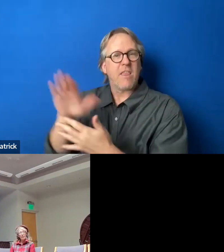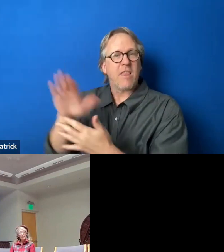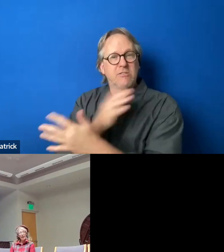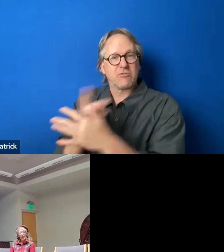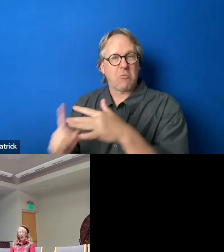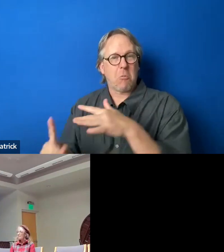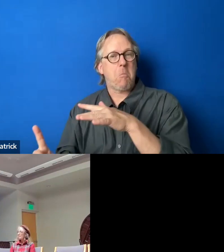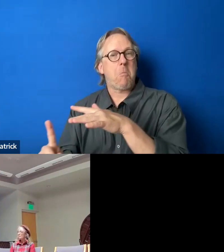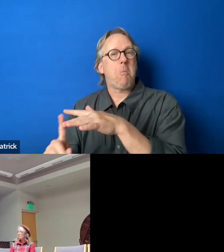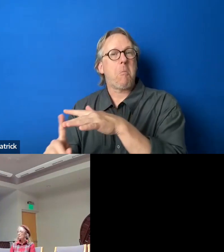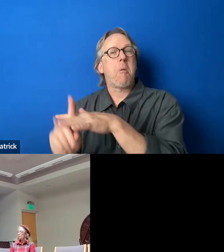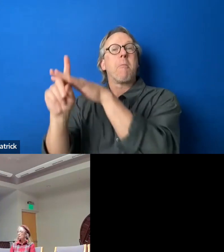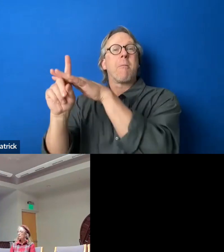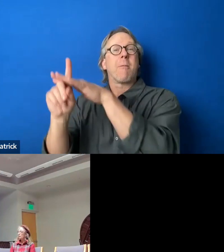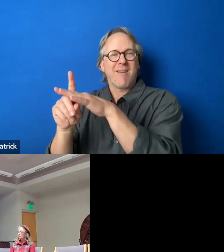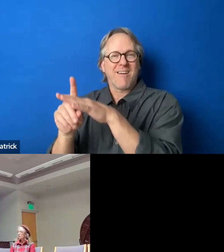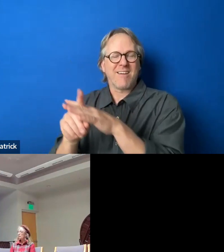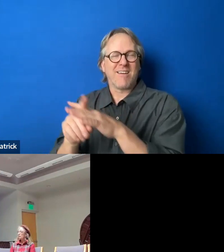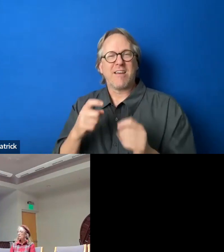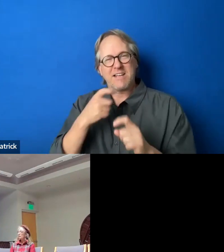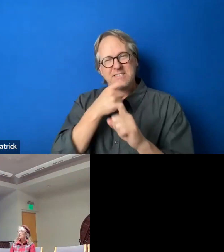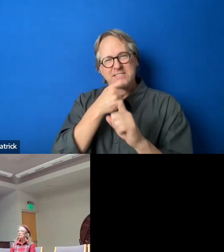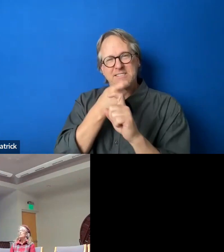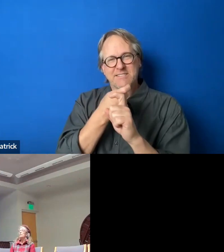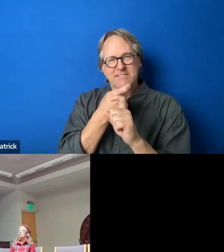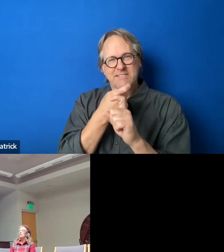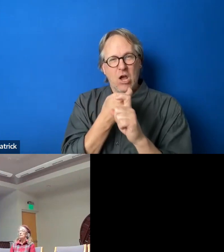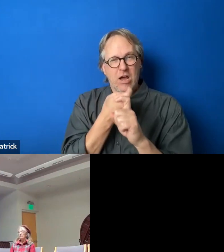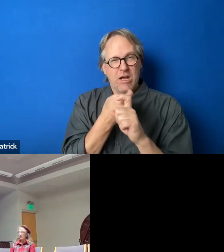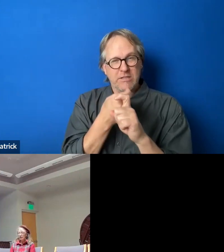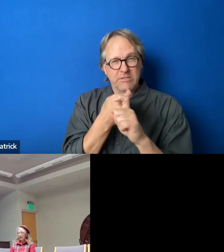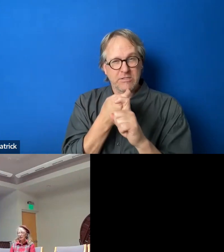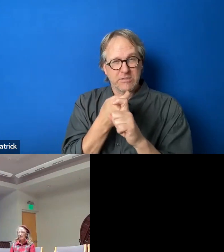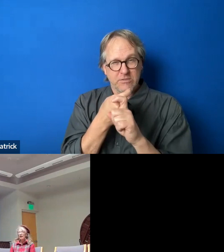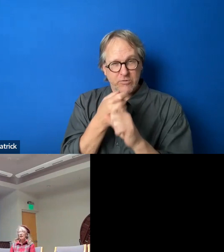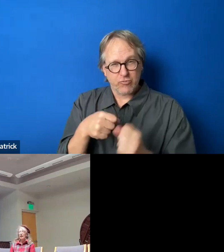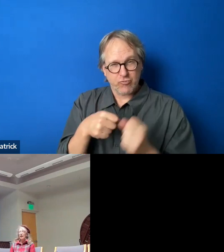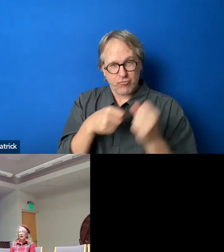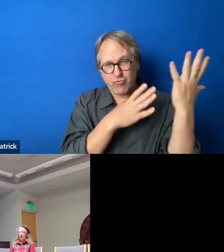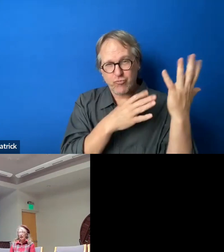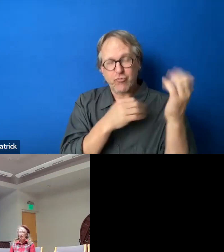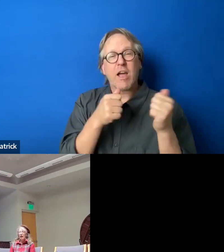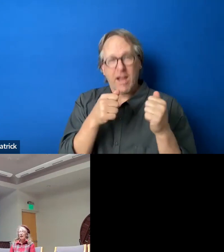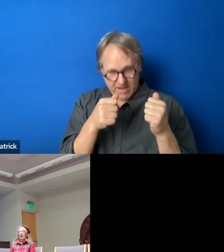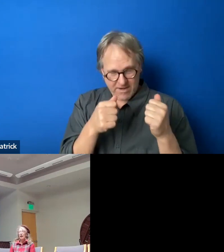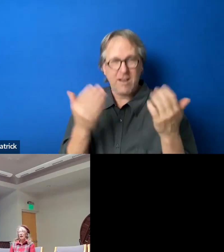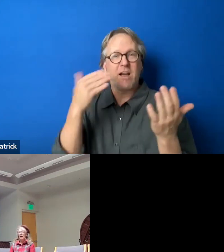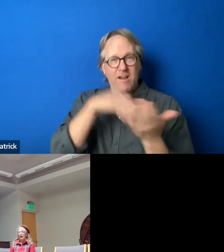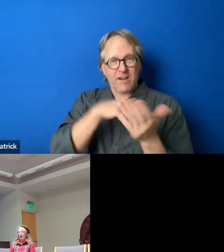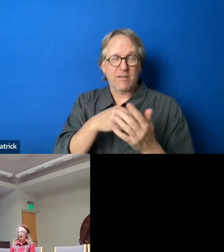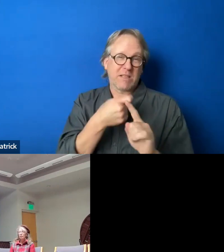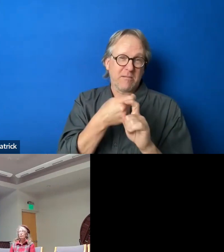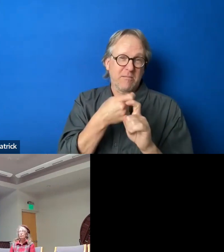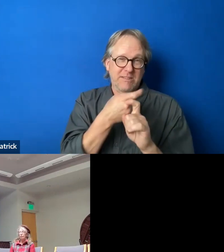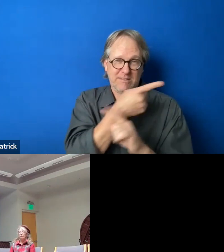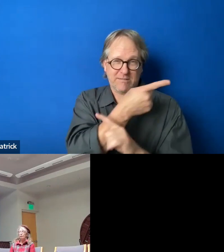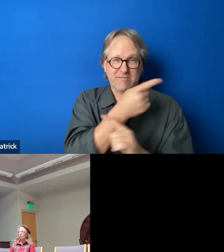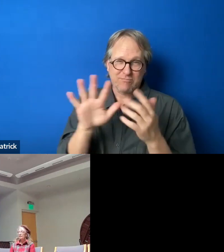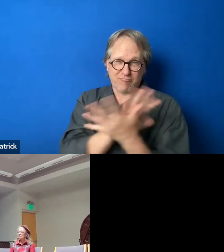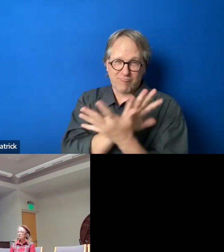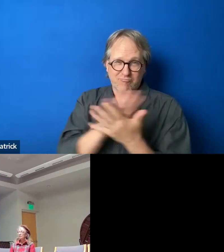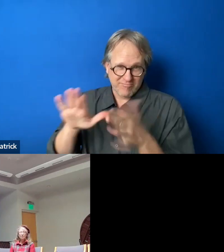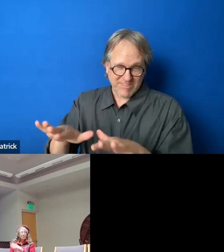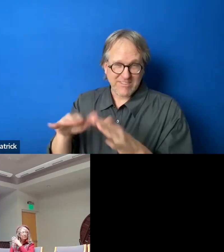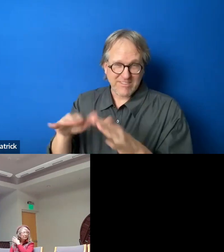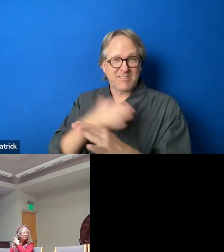on when Nazism was overthrown in Germany, and the song was widely allowed again. Of course, the Nazis banned it. Die